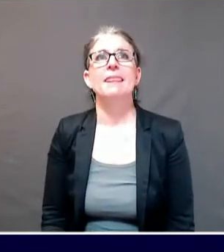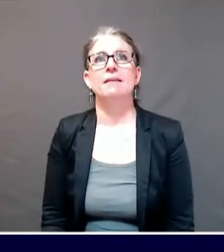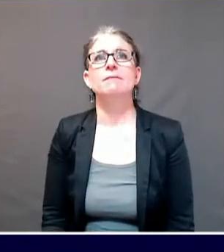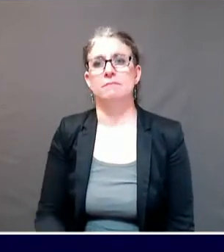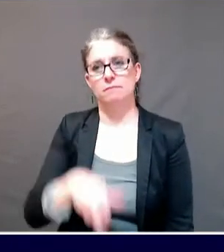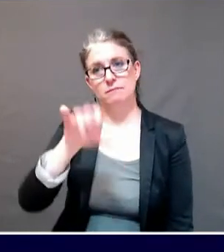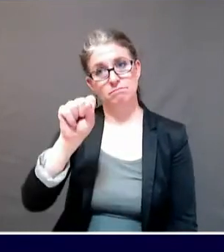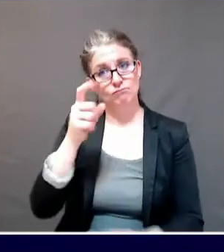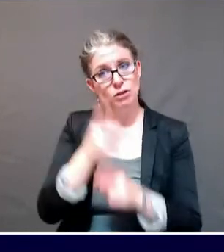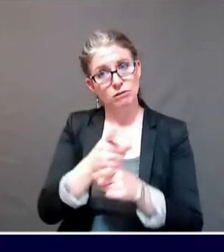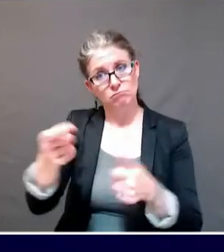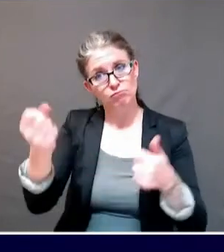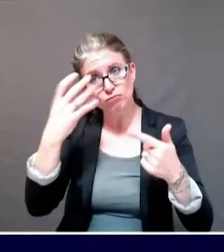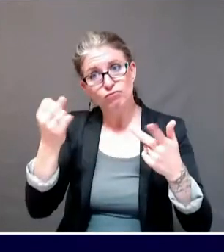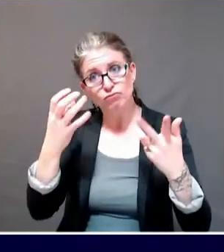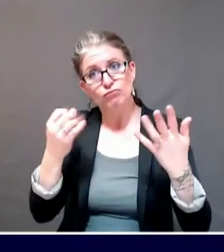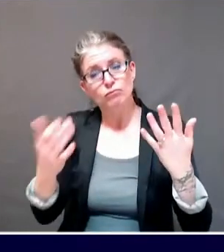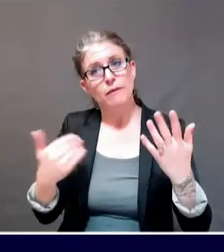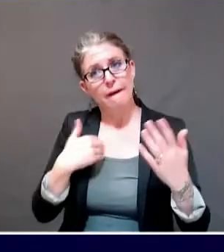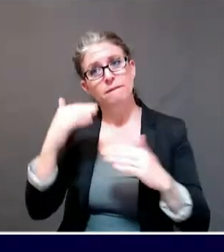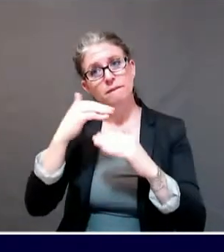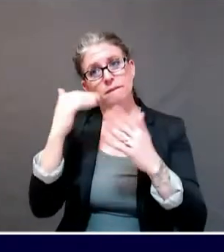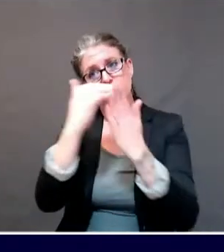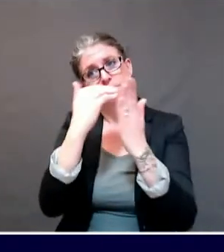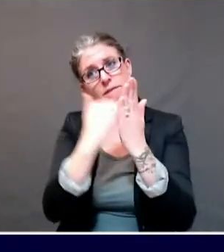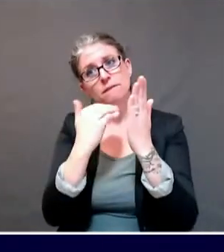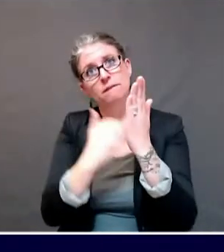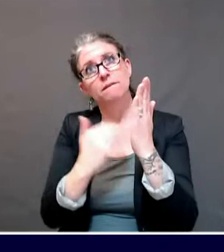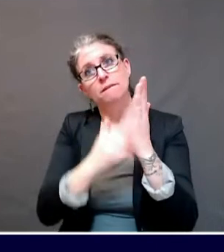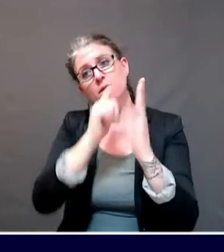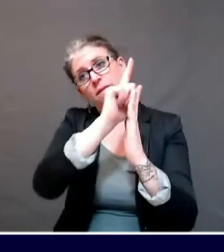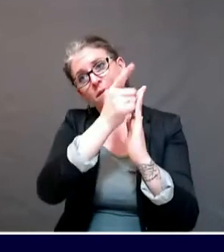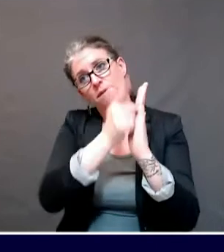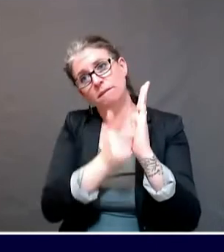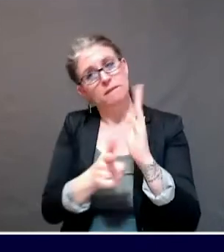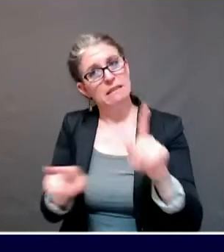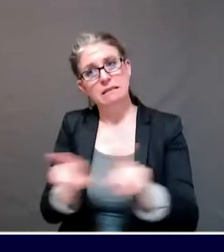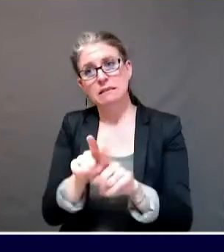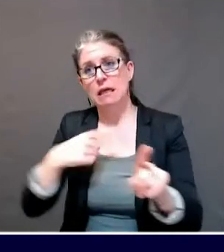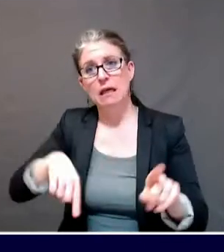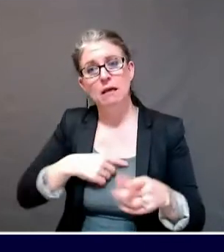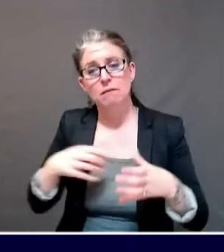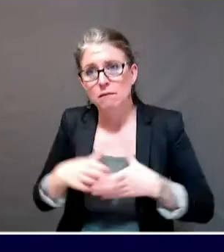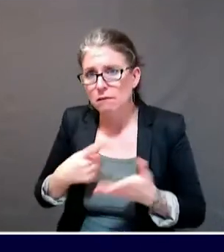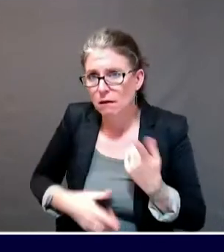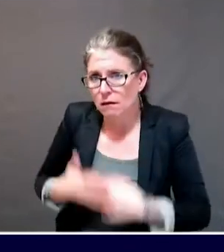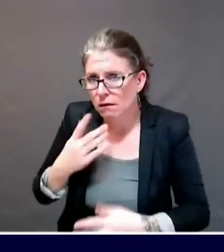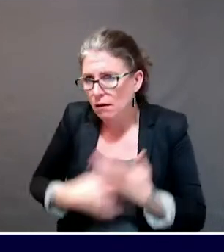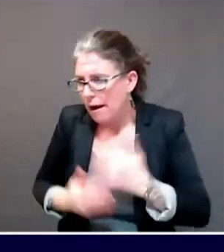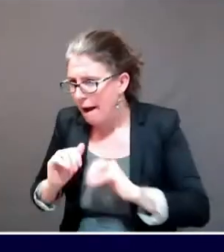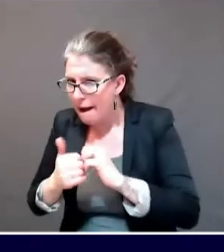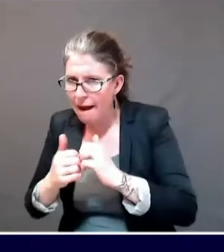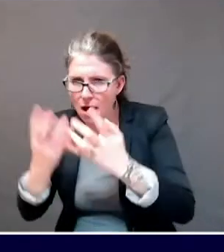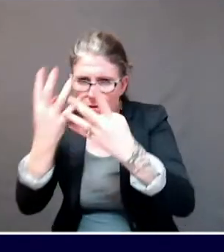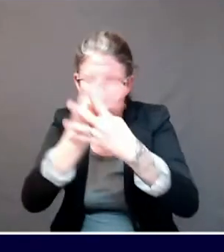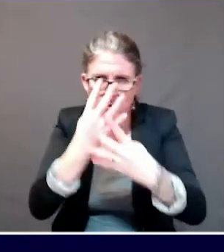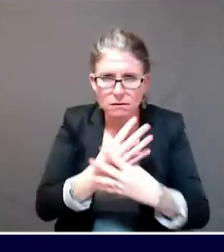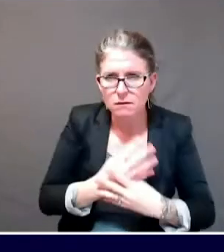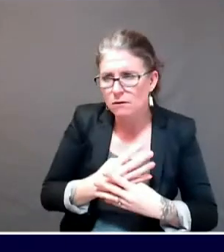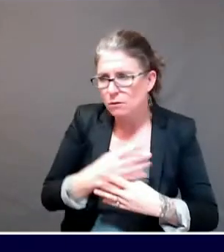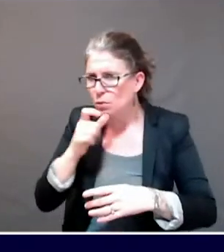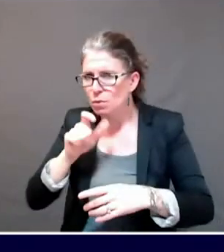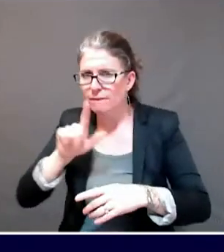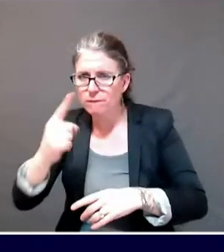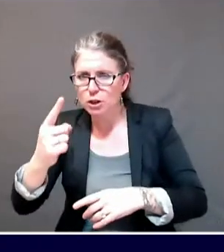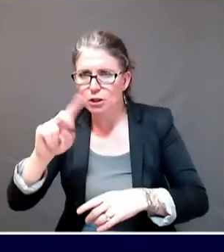That is almost exactly where the discussion is right now, in fact. So both on what the right epidemiological